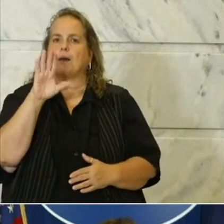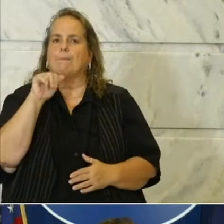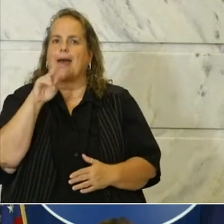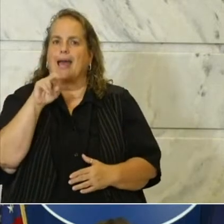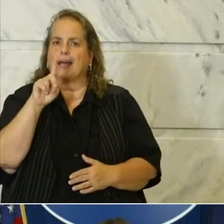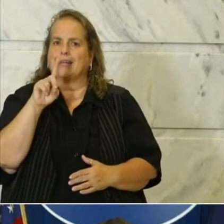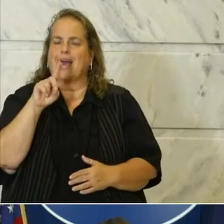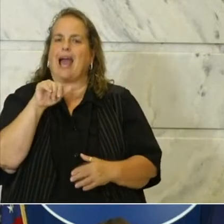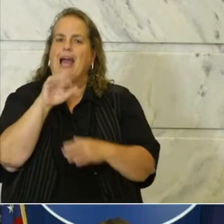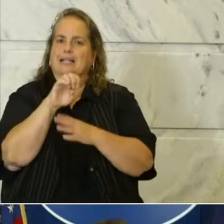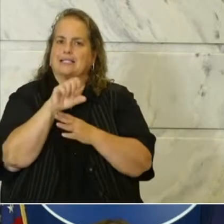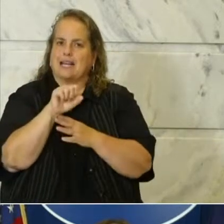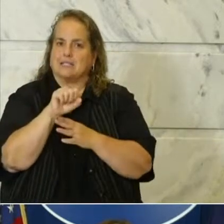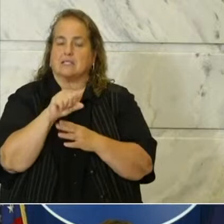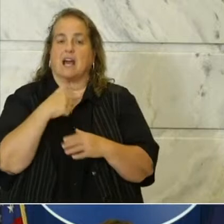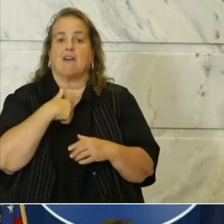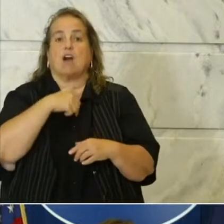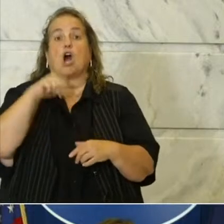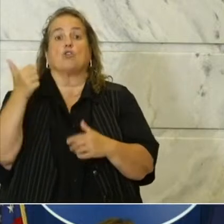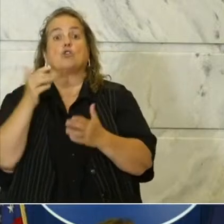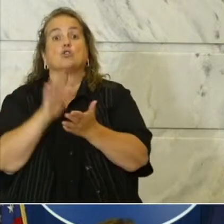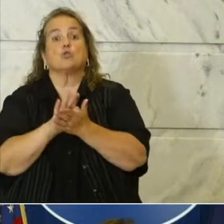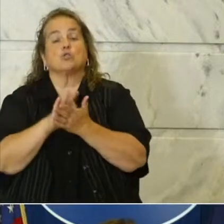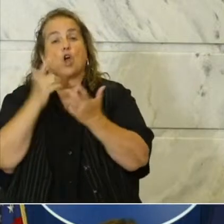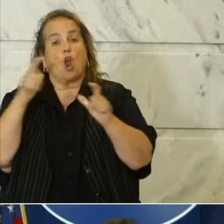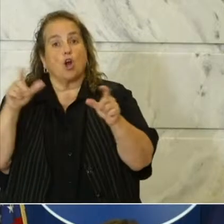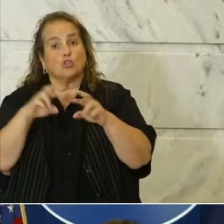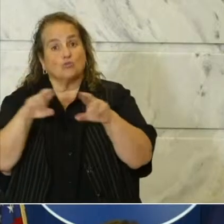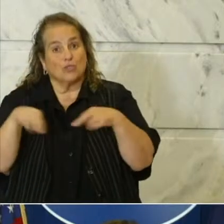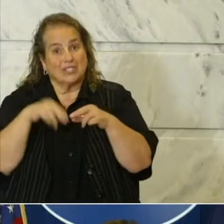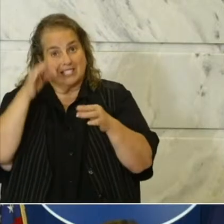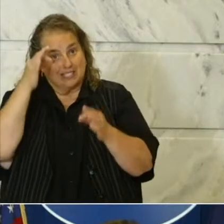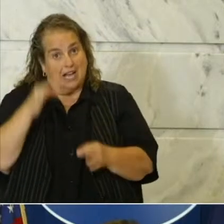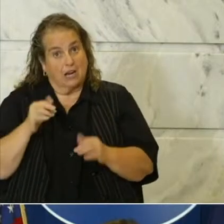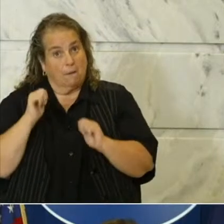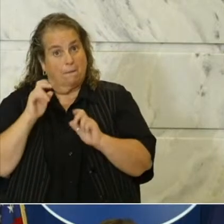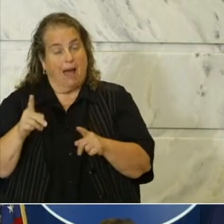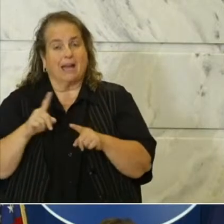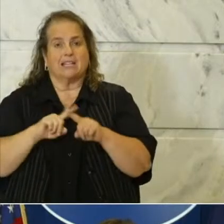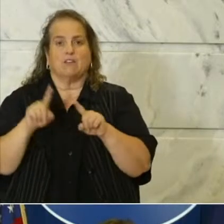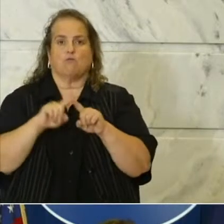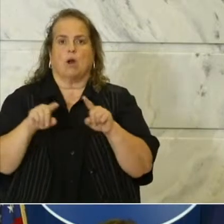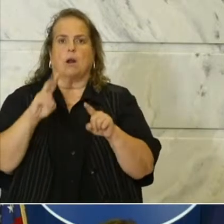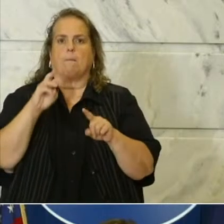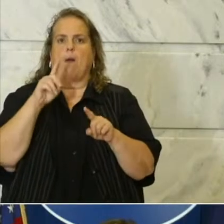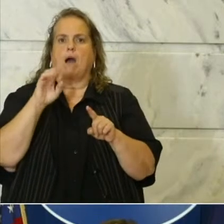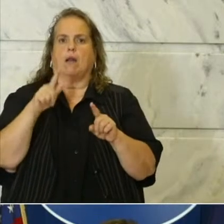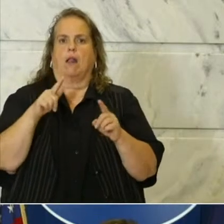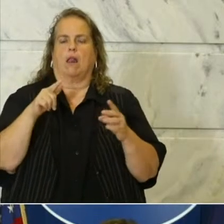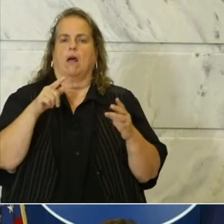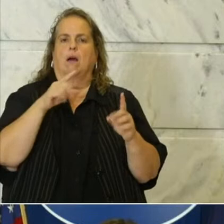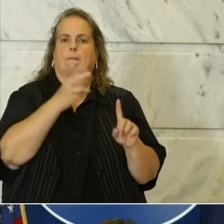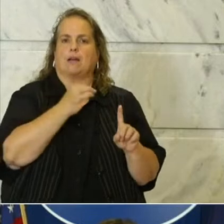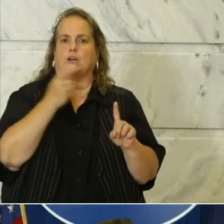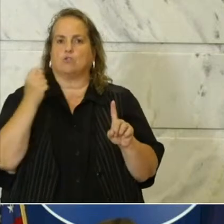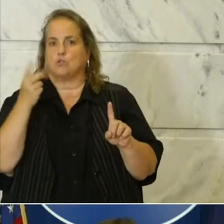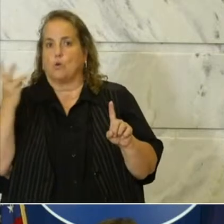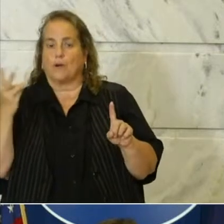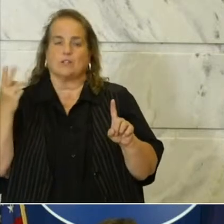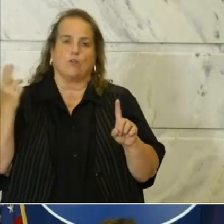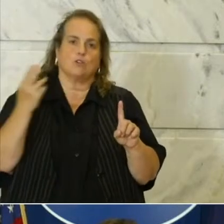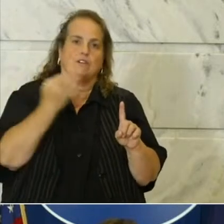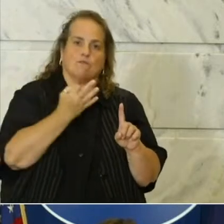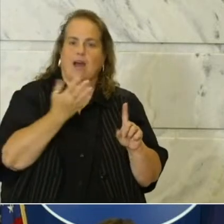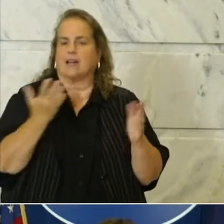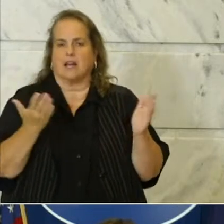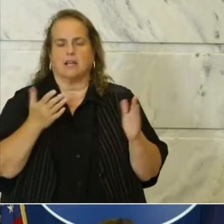in larger rural regions of the state, who are going back in hybrid models in person, that will allow them to be able to spend